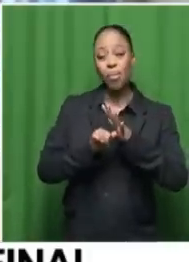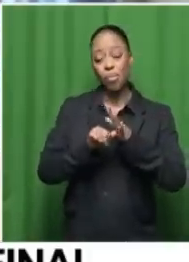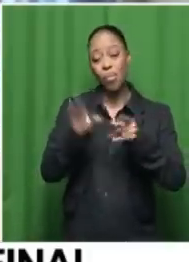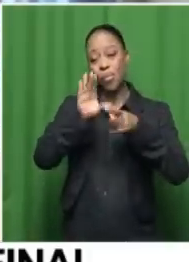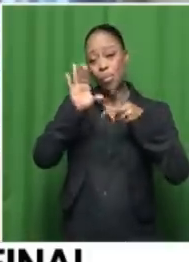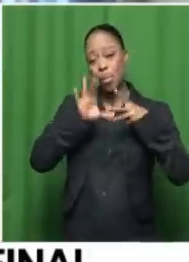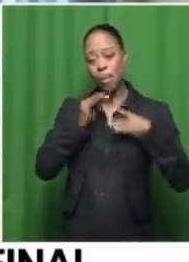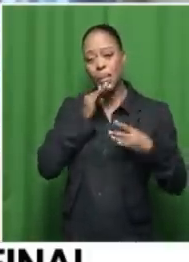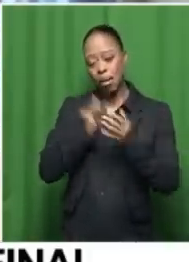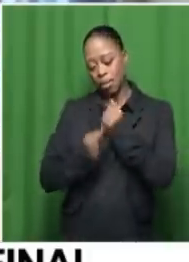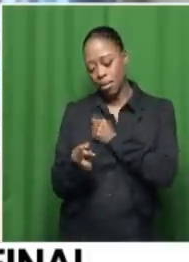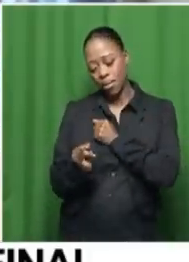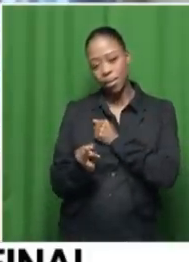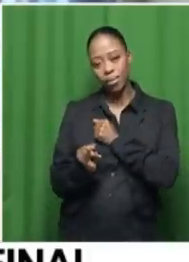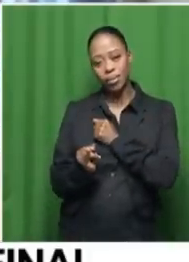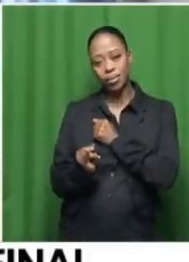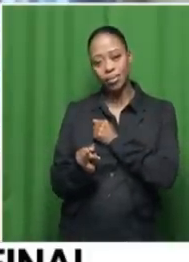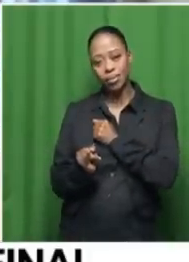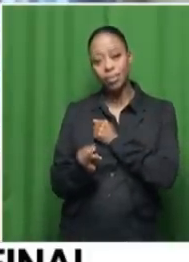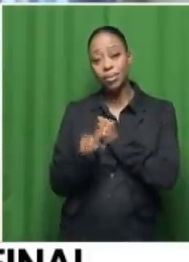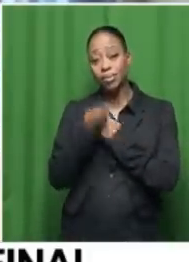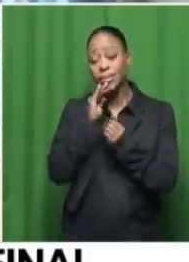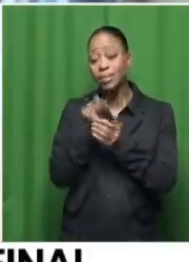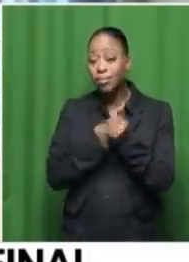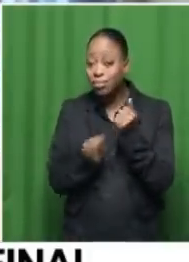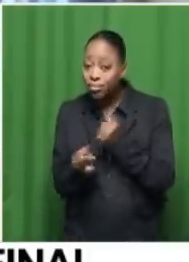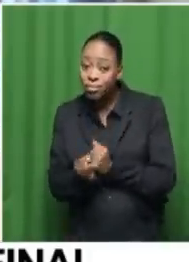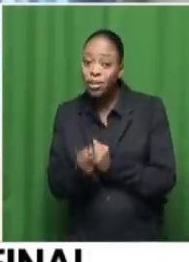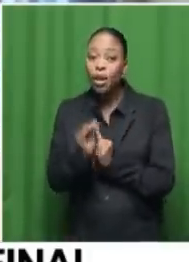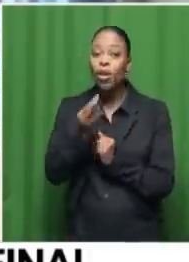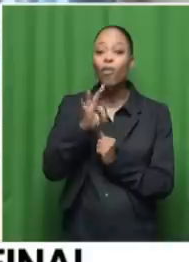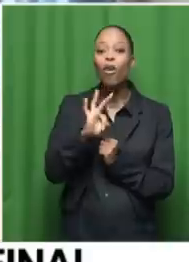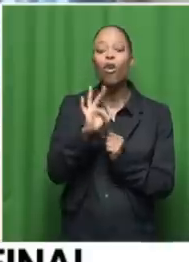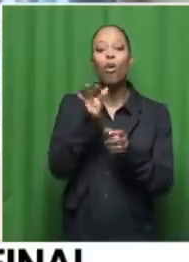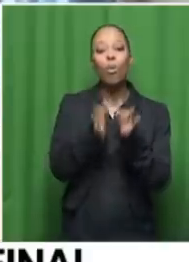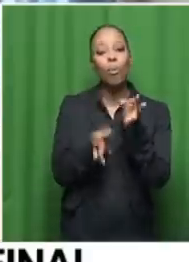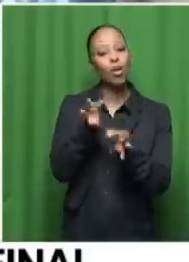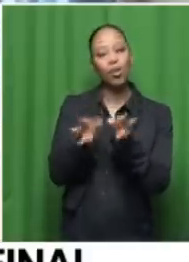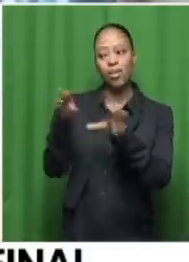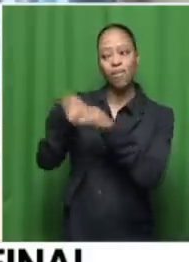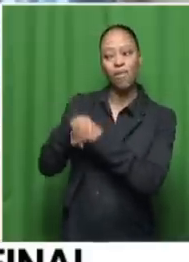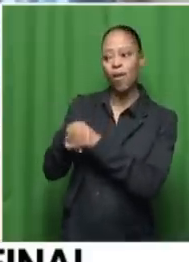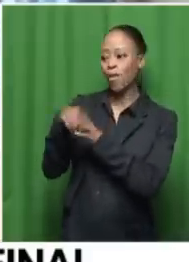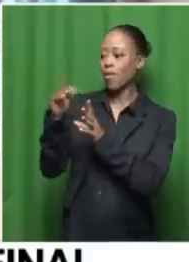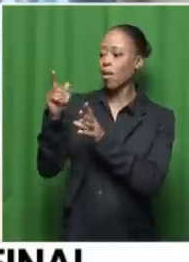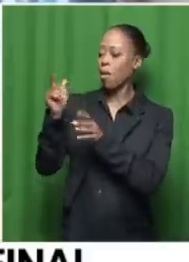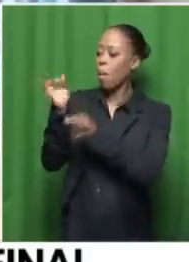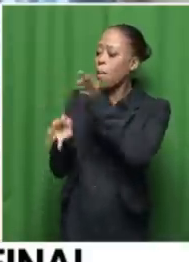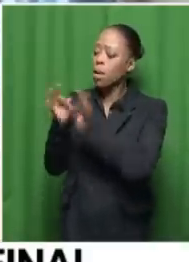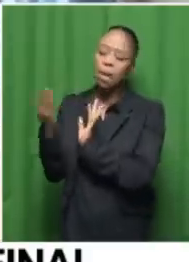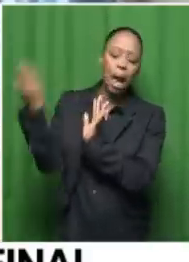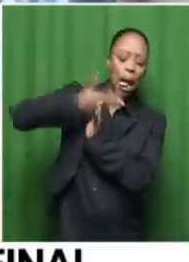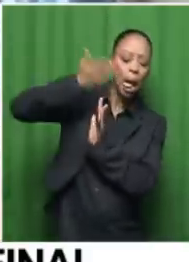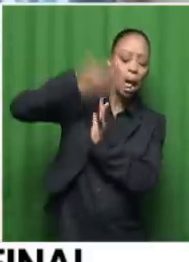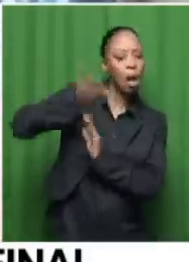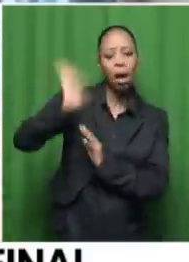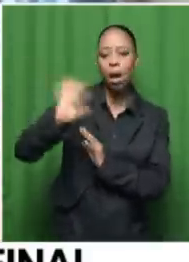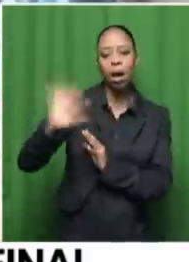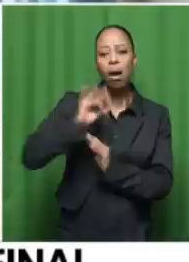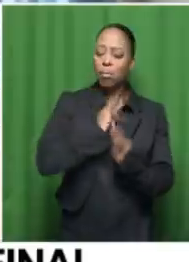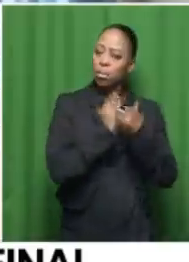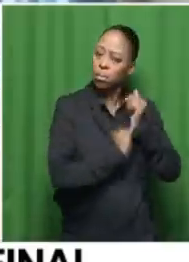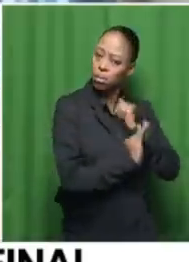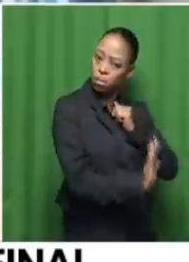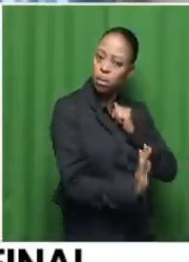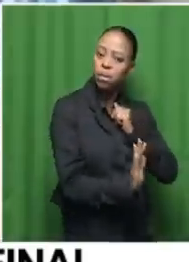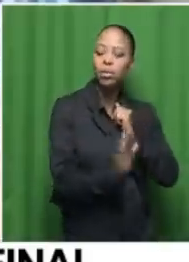the independence, and that means independence of political control and interference. As President